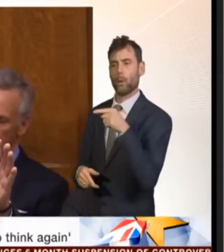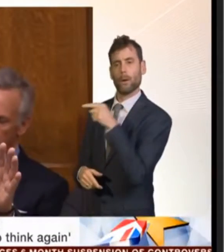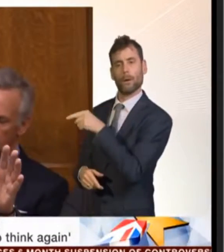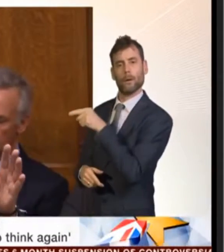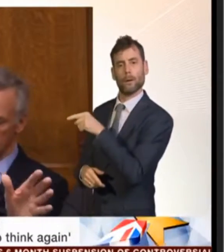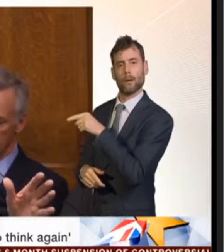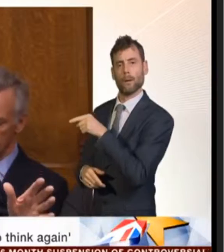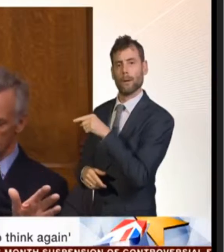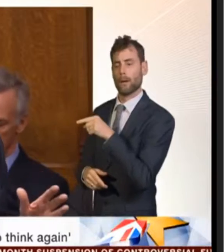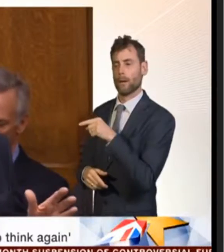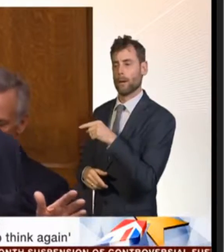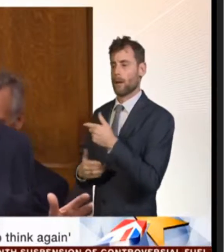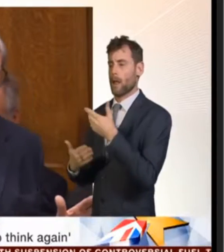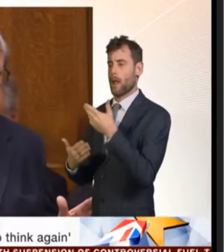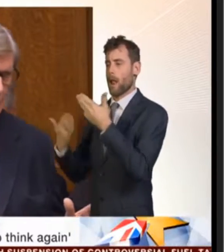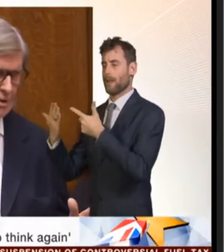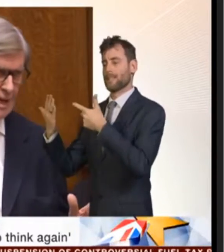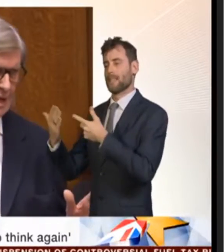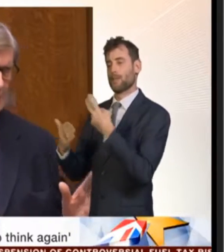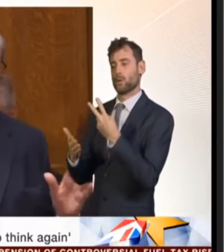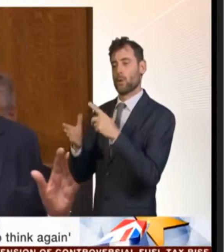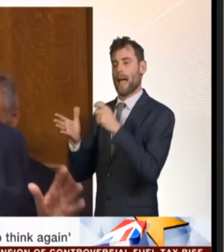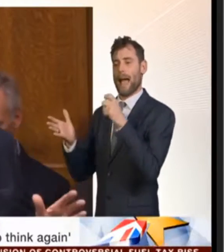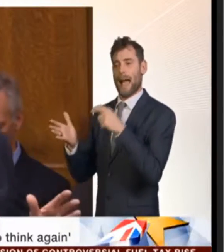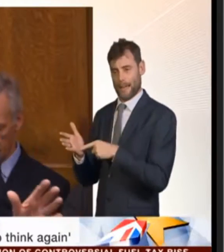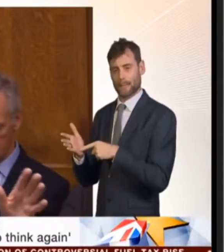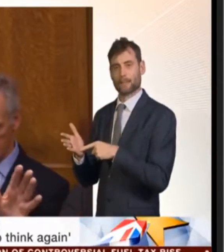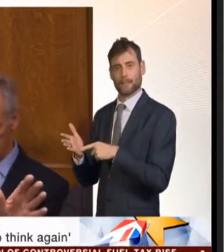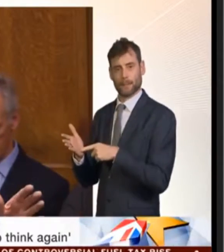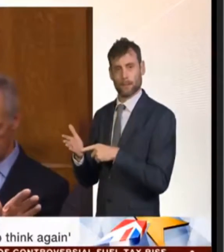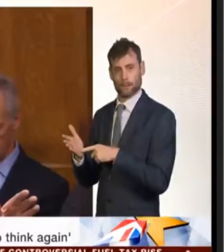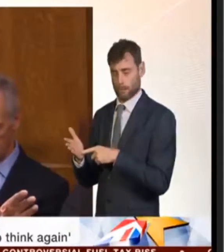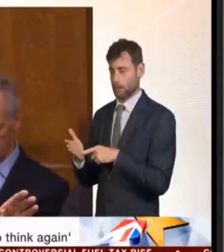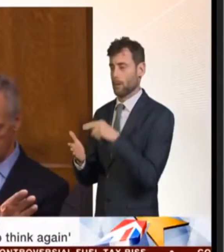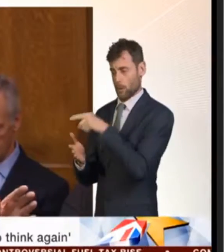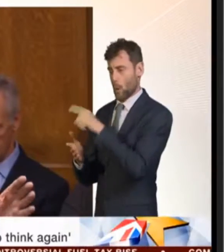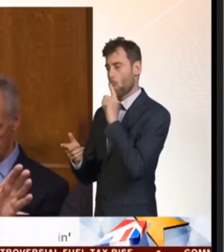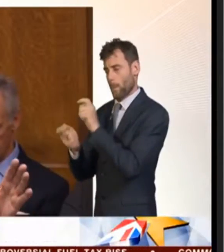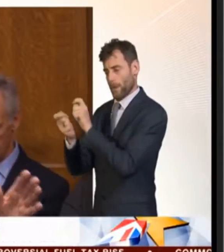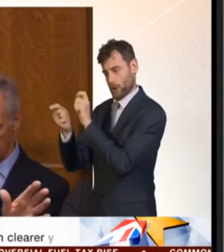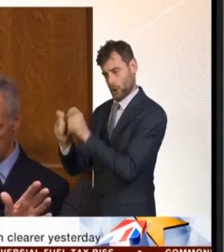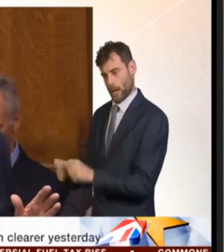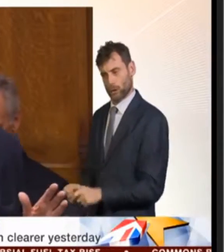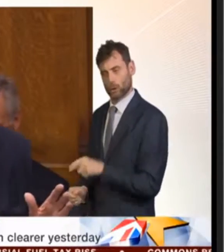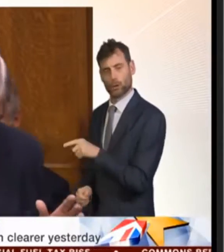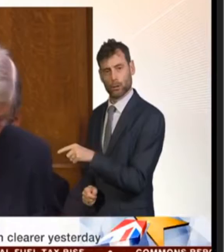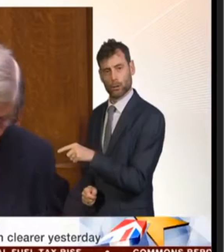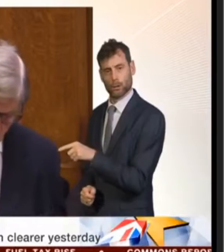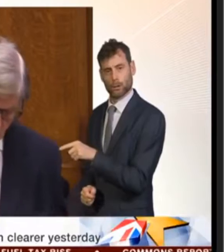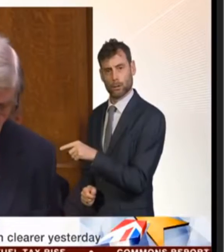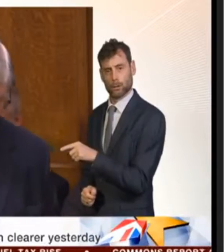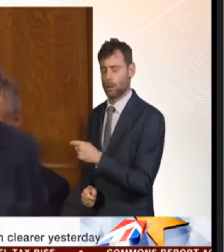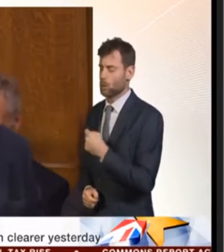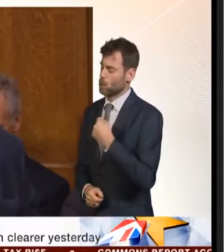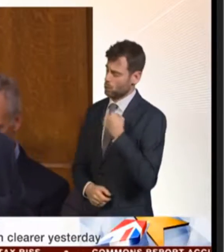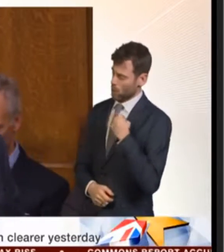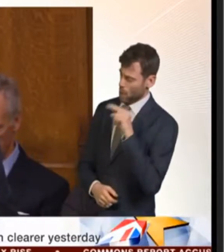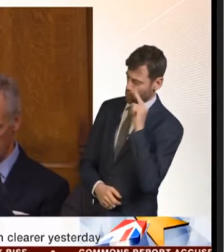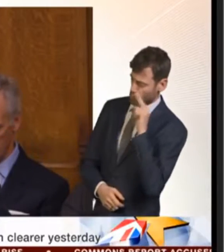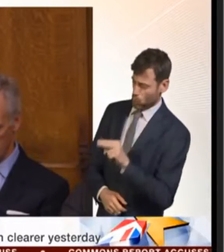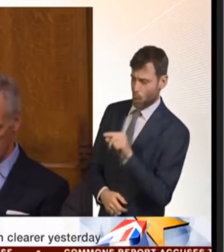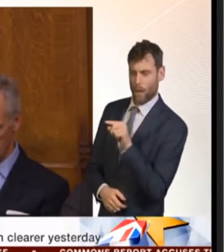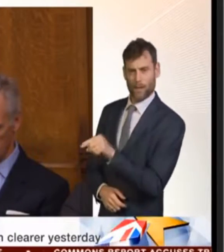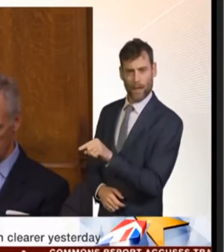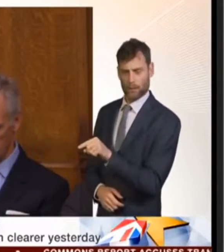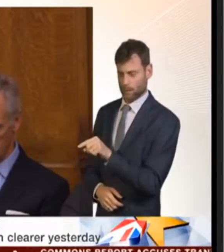the 1972 Act was going to be considerably altered. And therefore, I regarded that as a